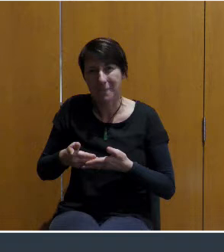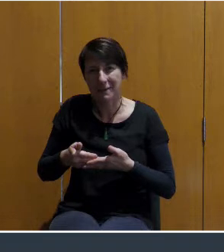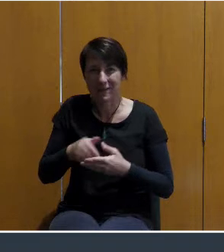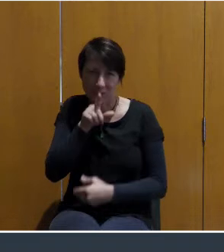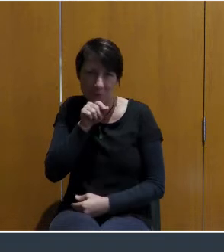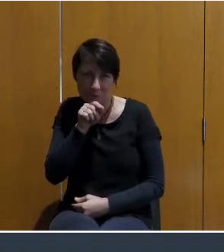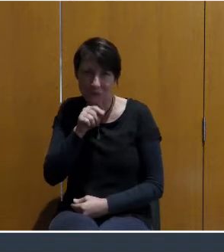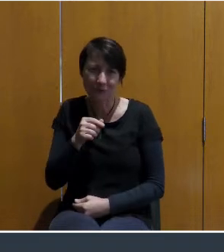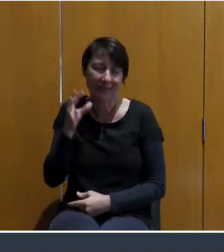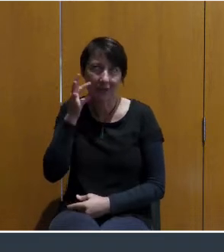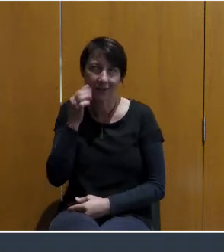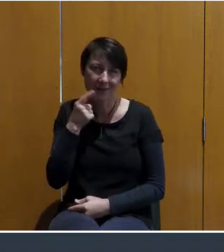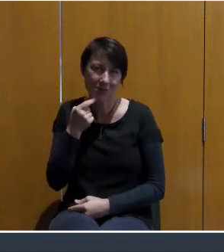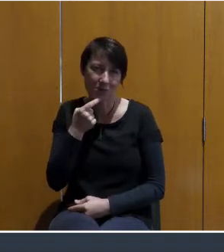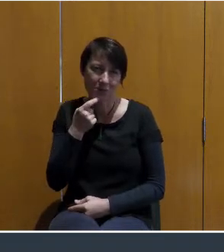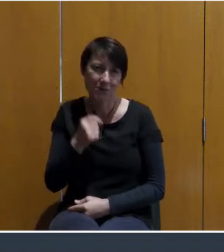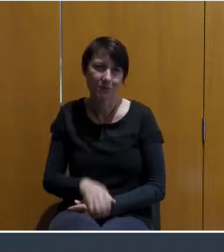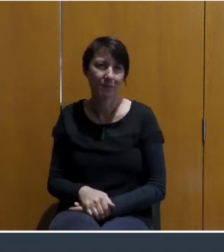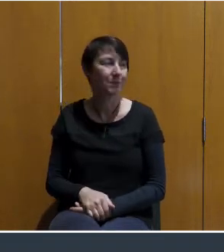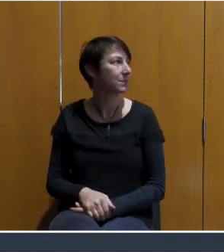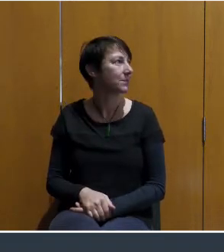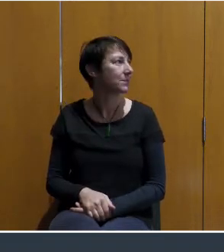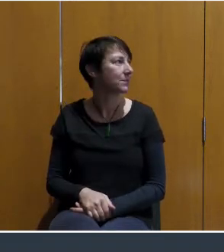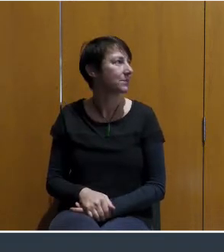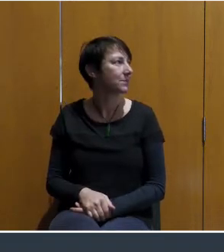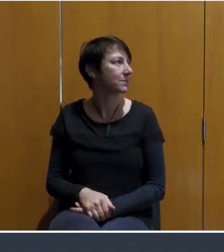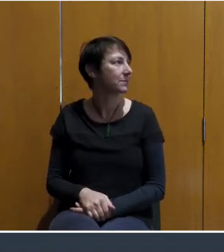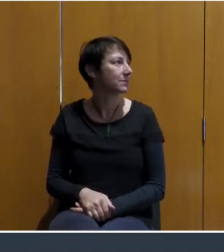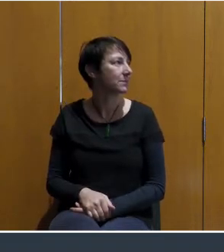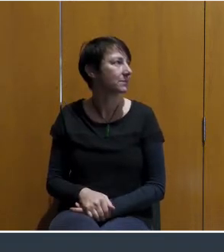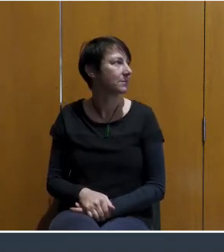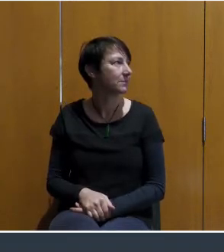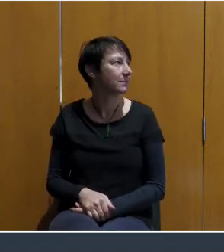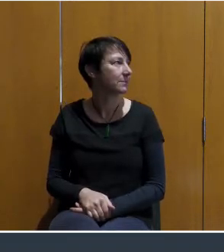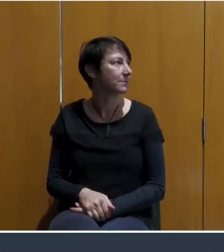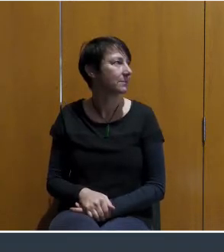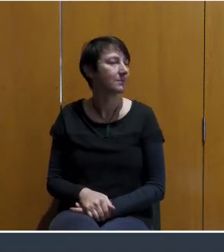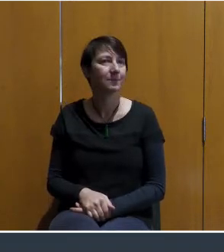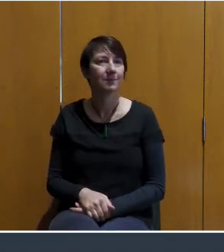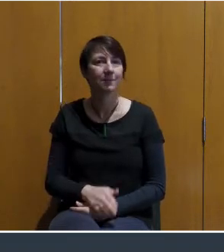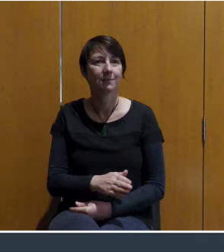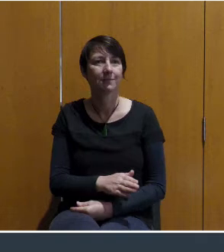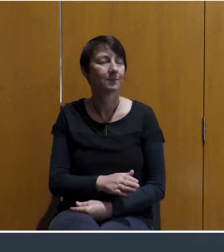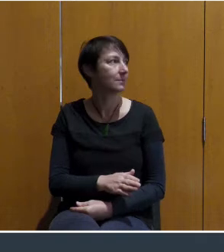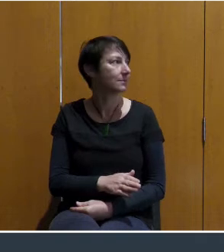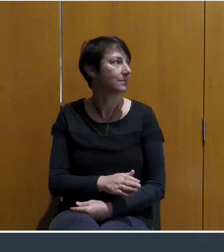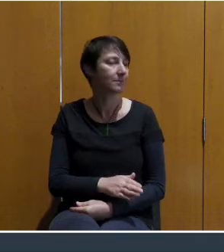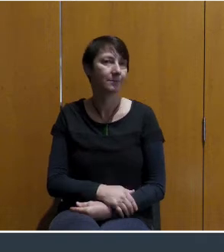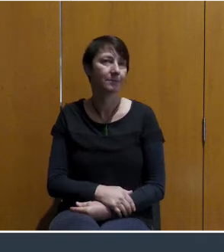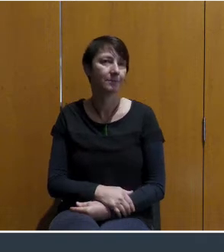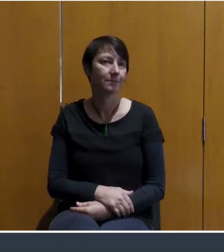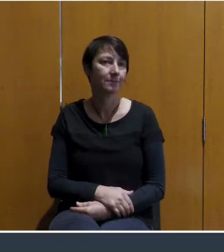Now this one, I believe Elsa talked this morning, and oh, she's amazing. She's